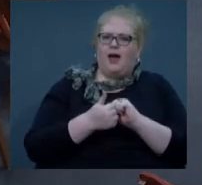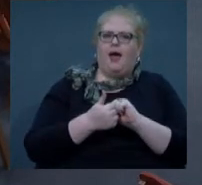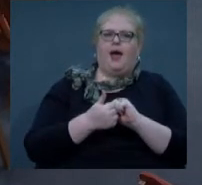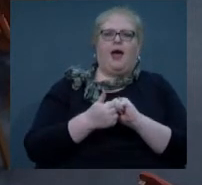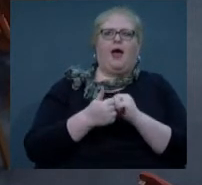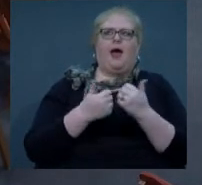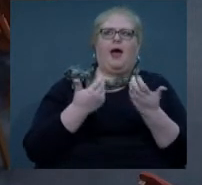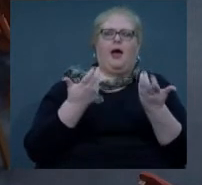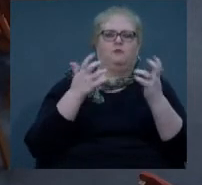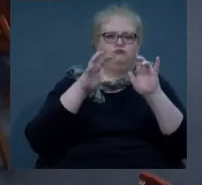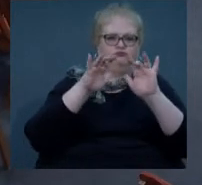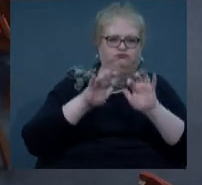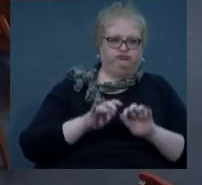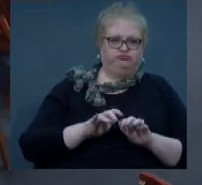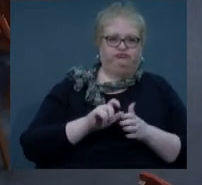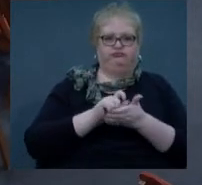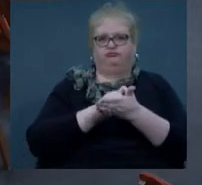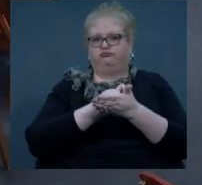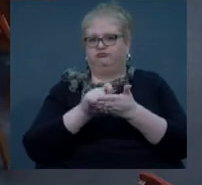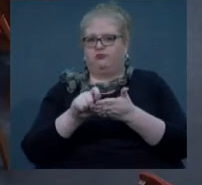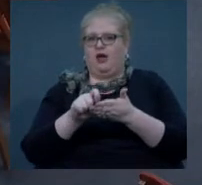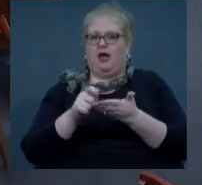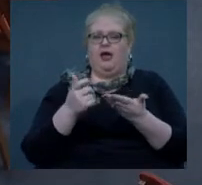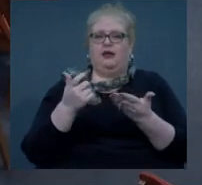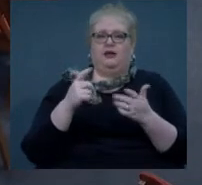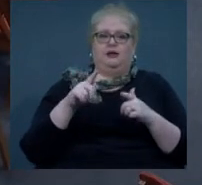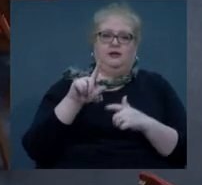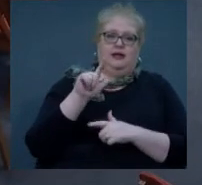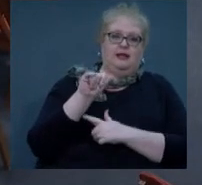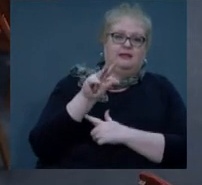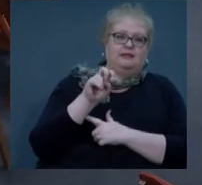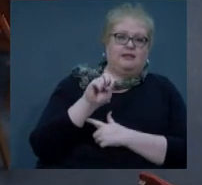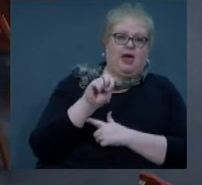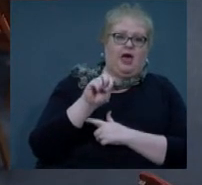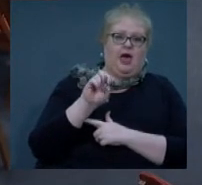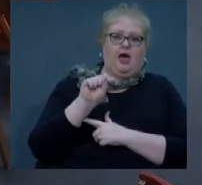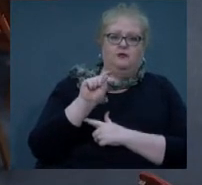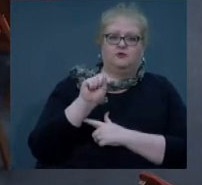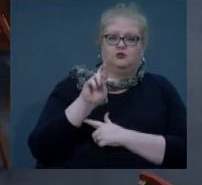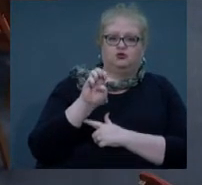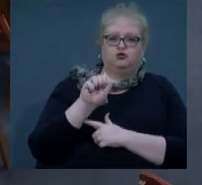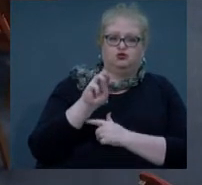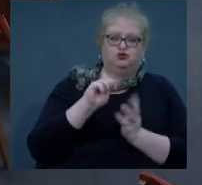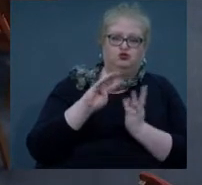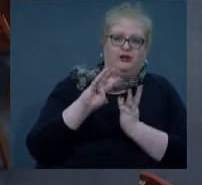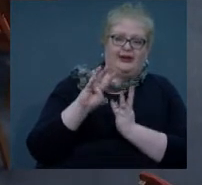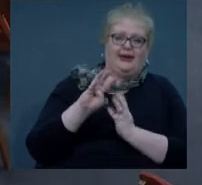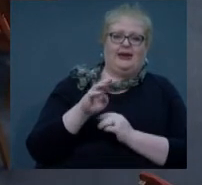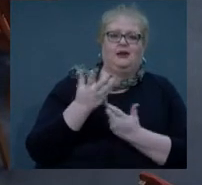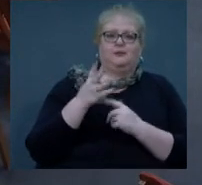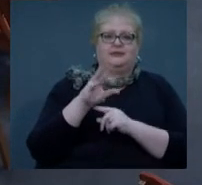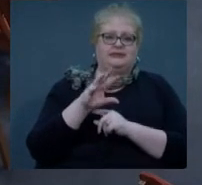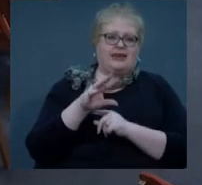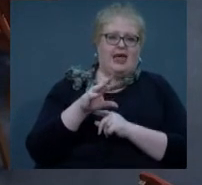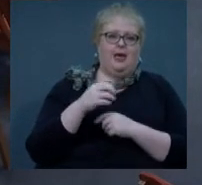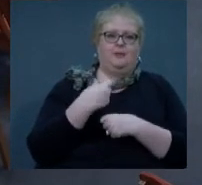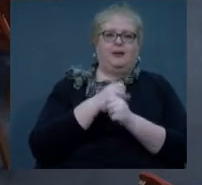in writing, live stream it, tape it, and get all that to all of you